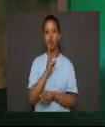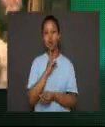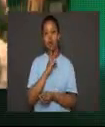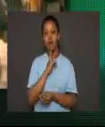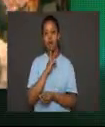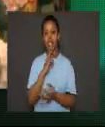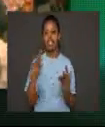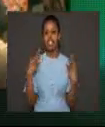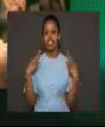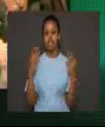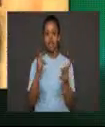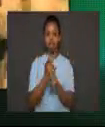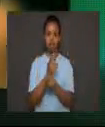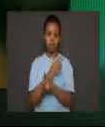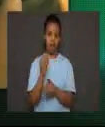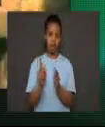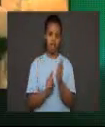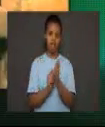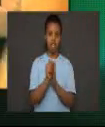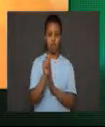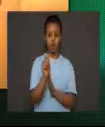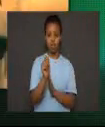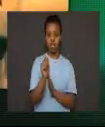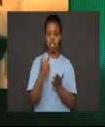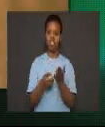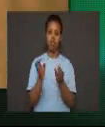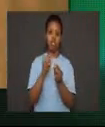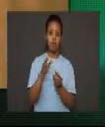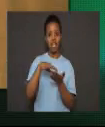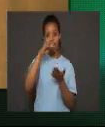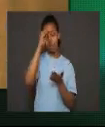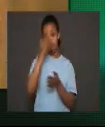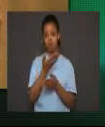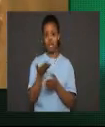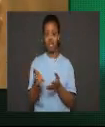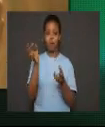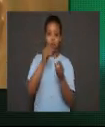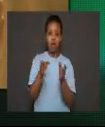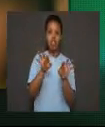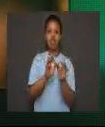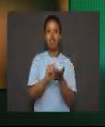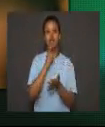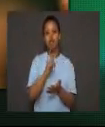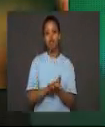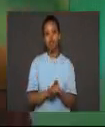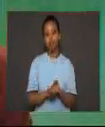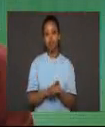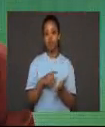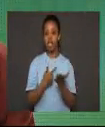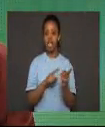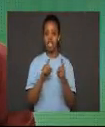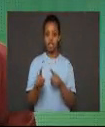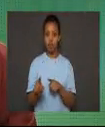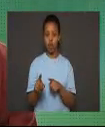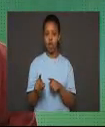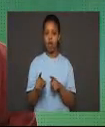food, water, healthcare, technology, and education.